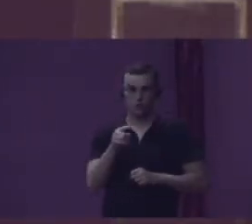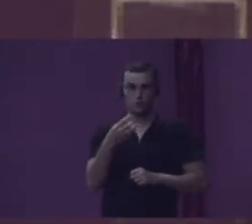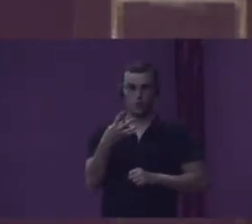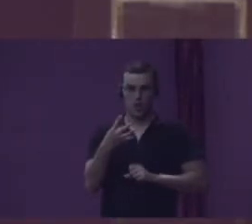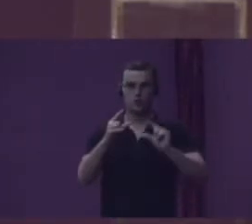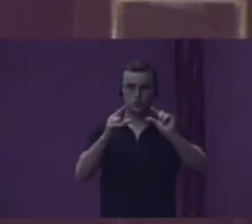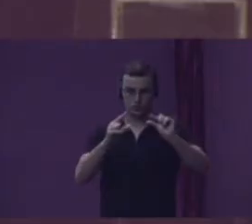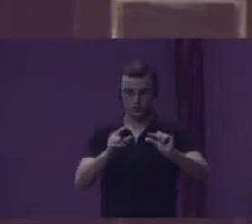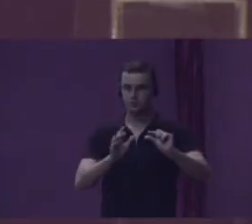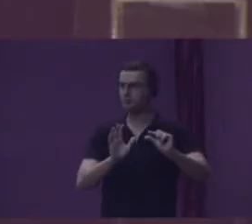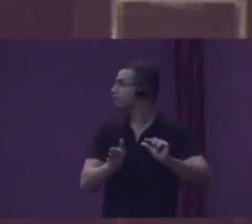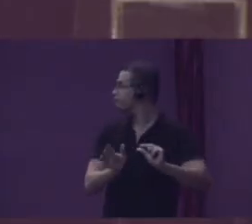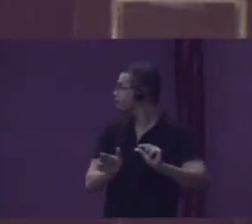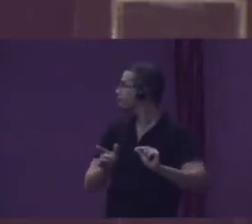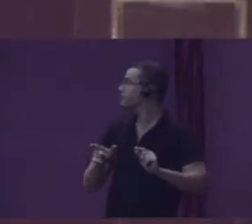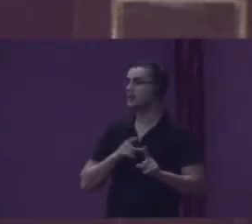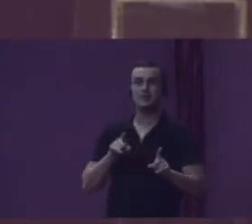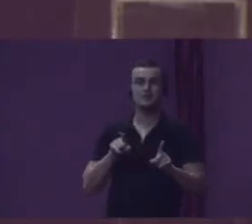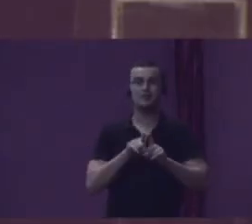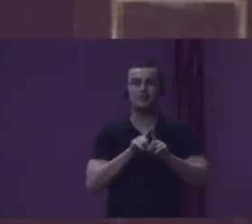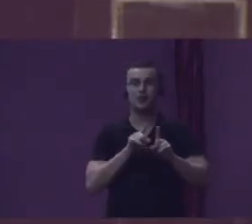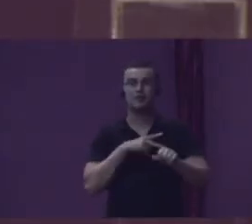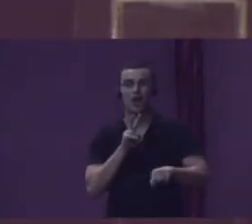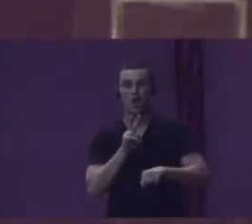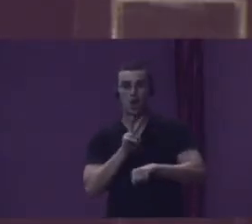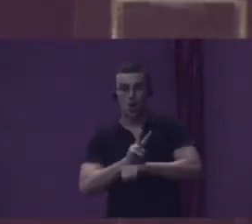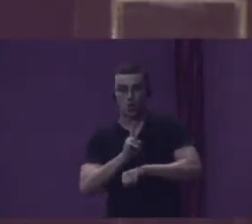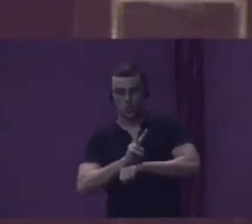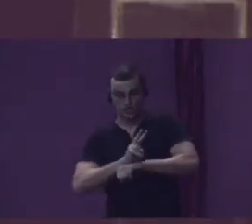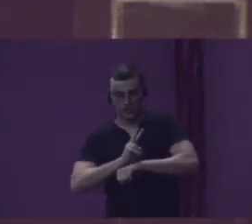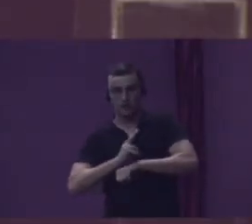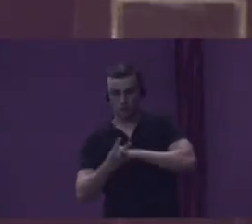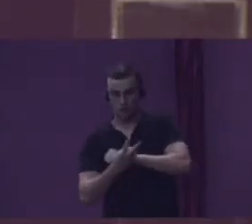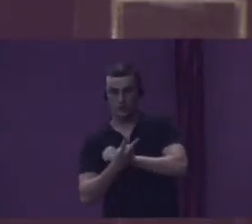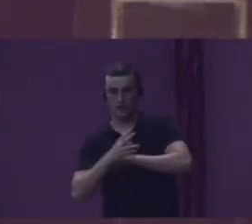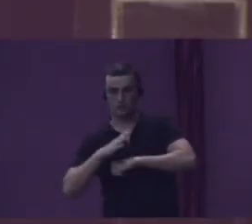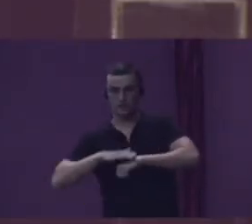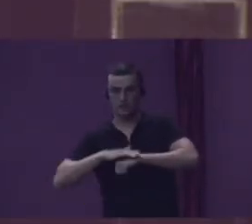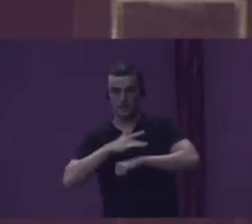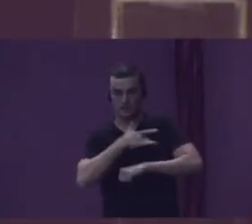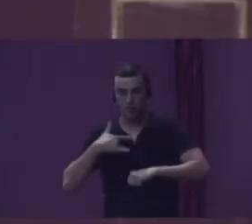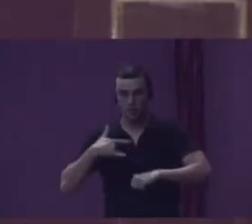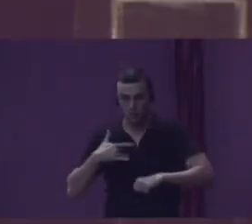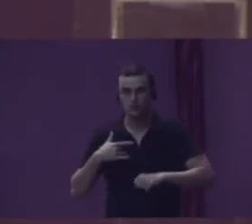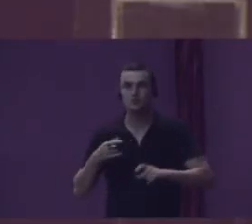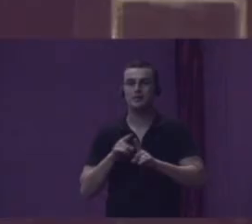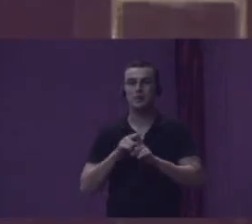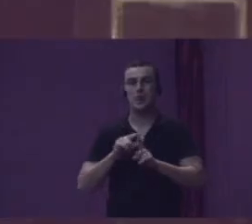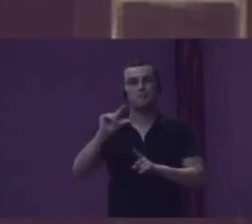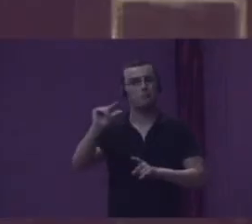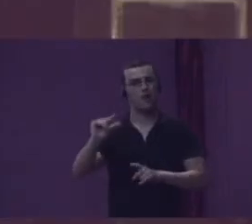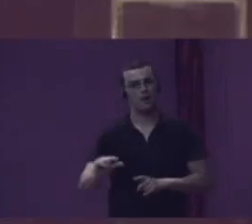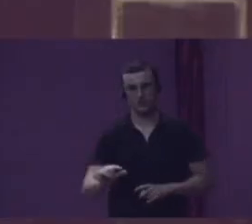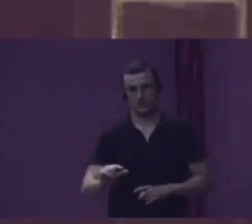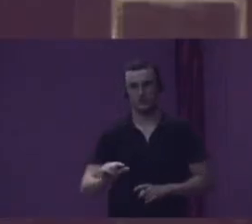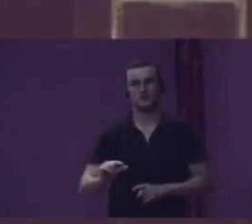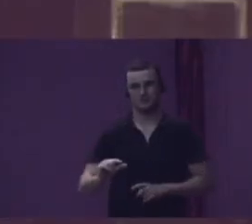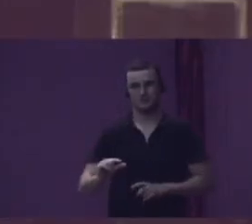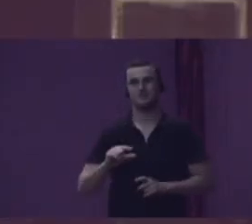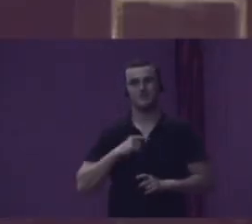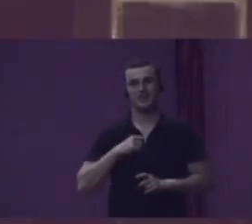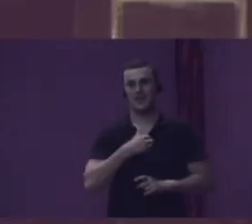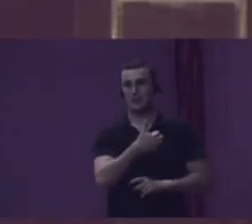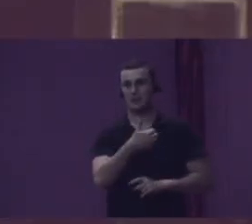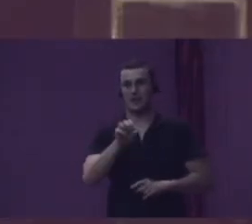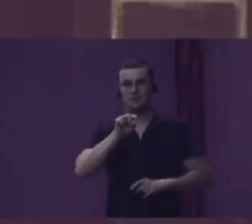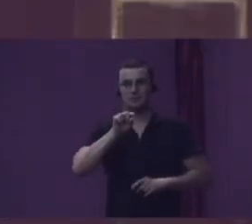low, 0.2 physicians per 10,000, 2.8 nurses and midwives.